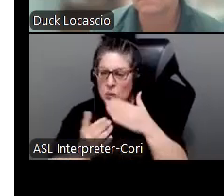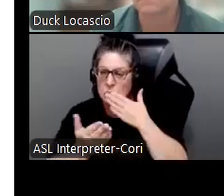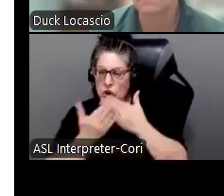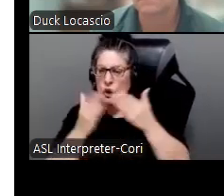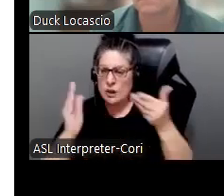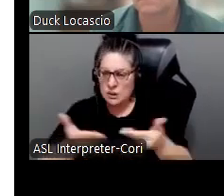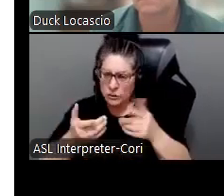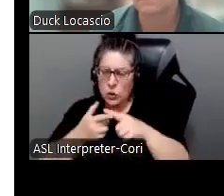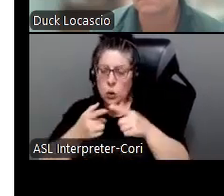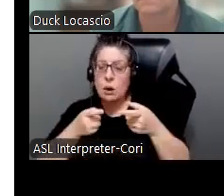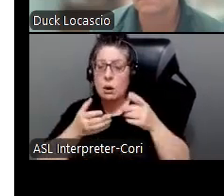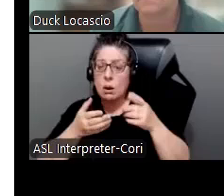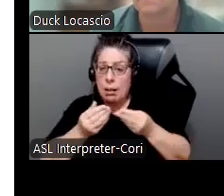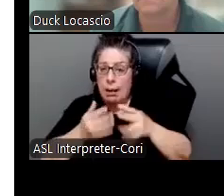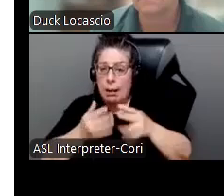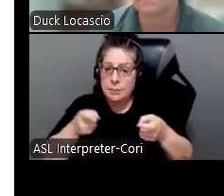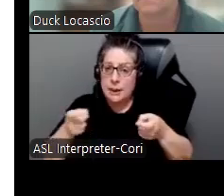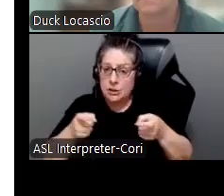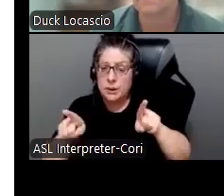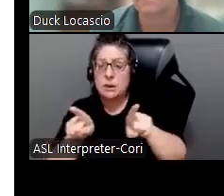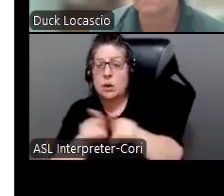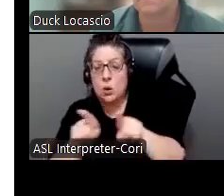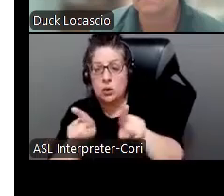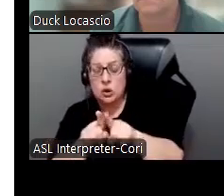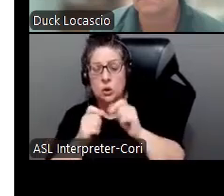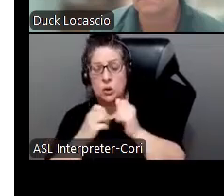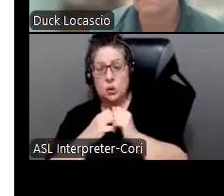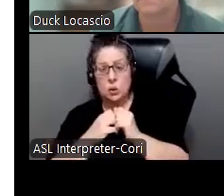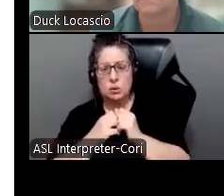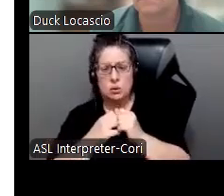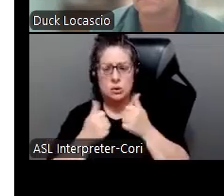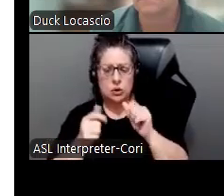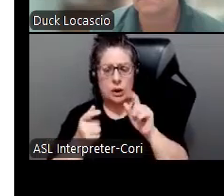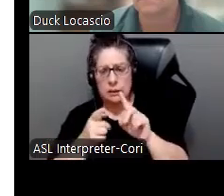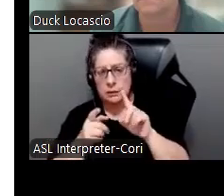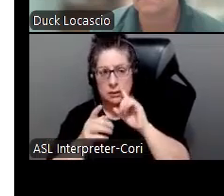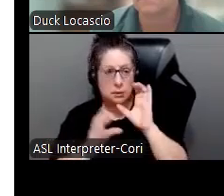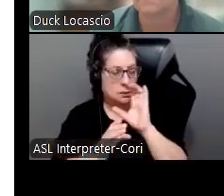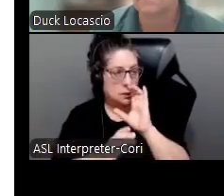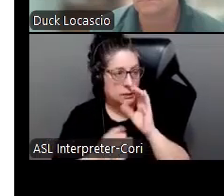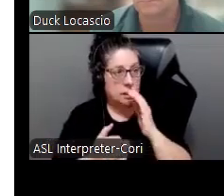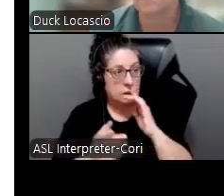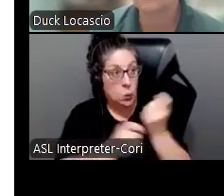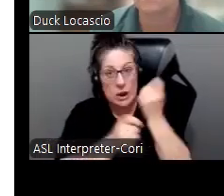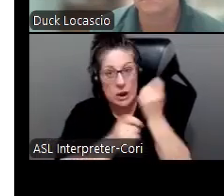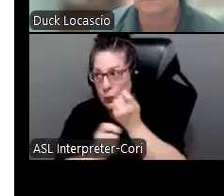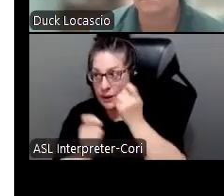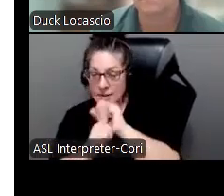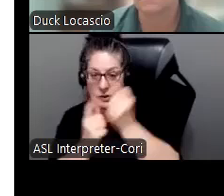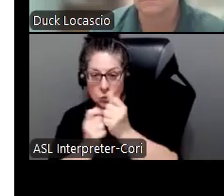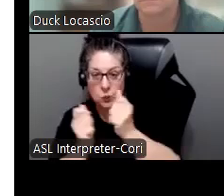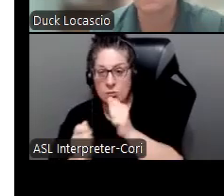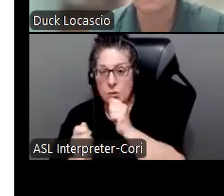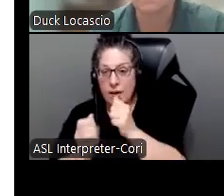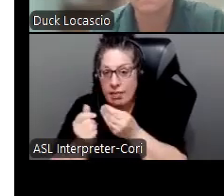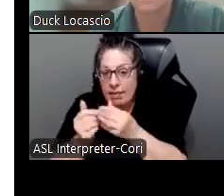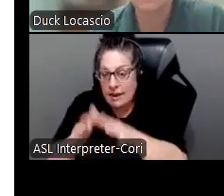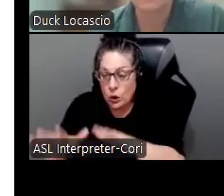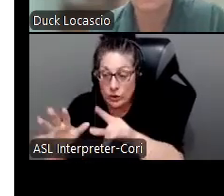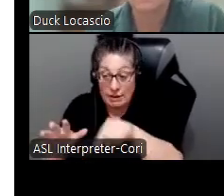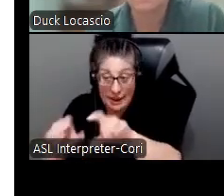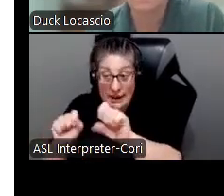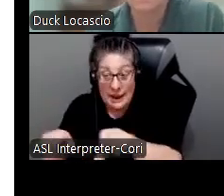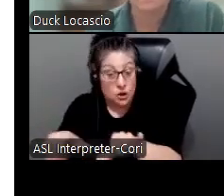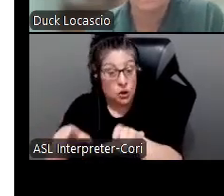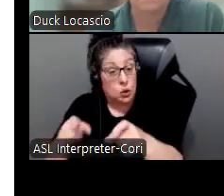introduction into land management, as well as trying to seek out win-win situations with private landowners where they could do